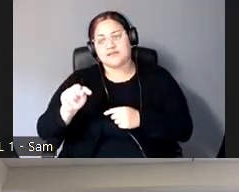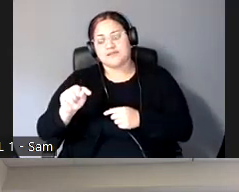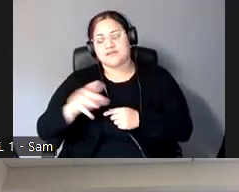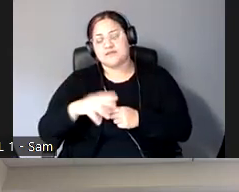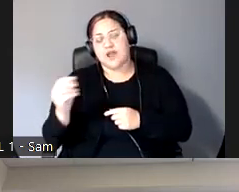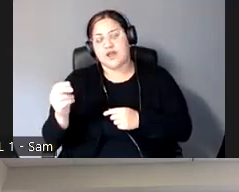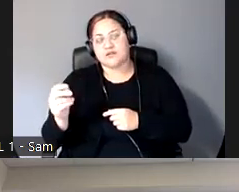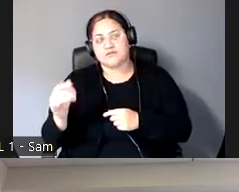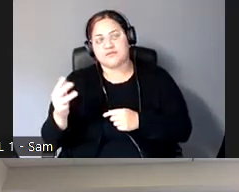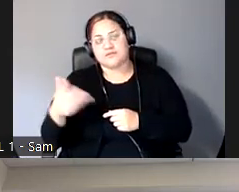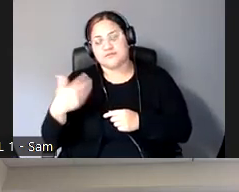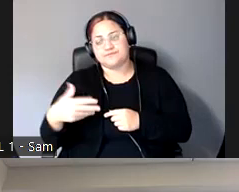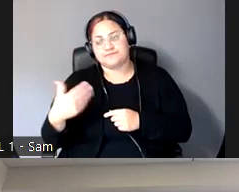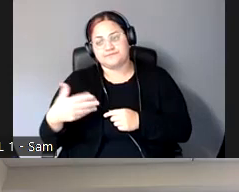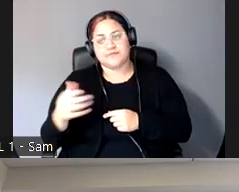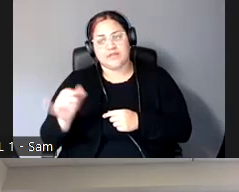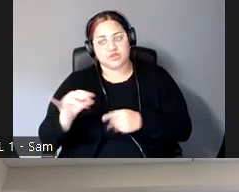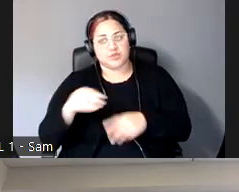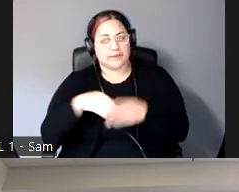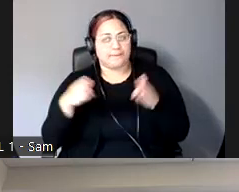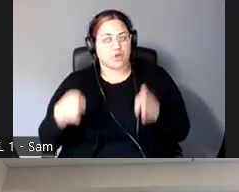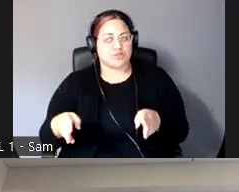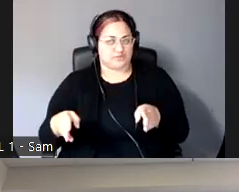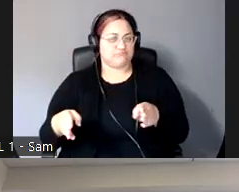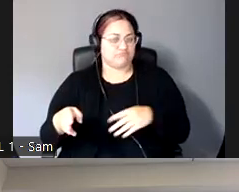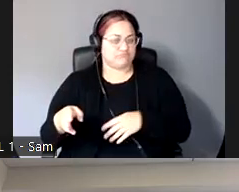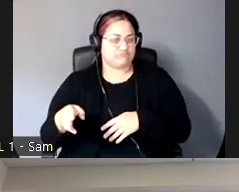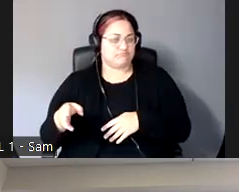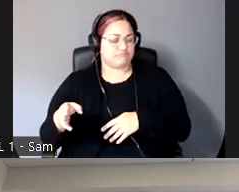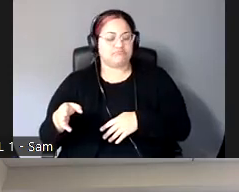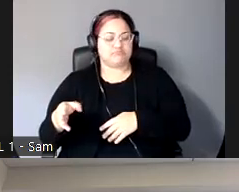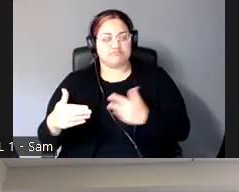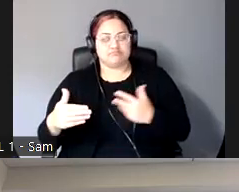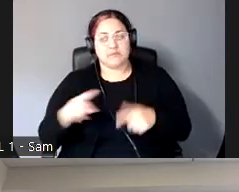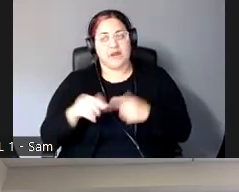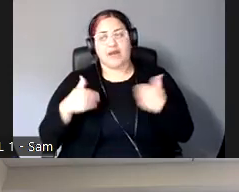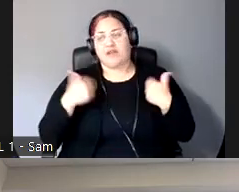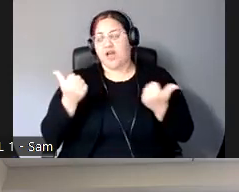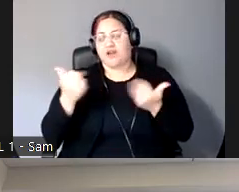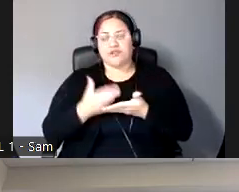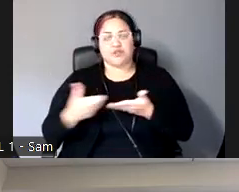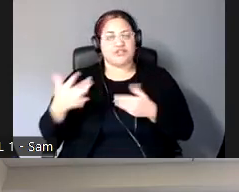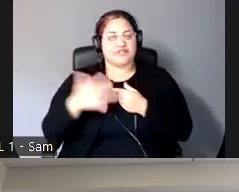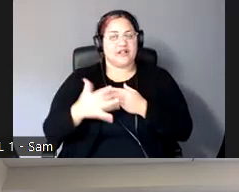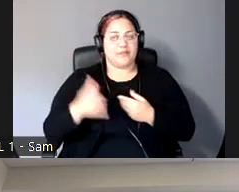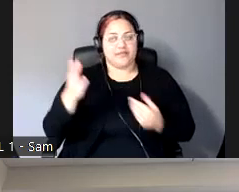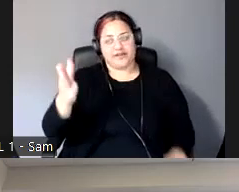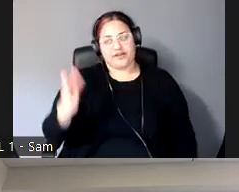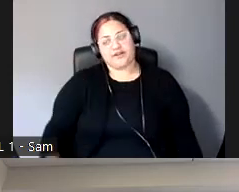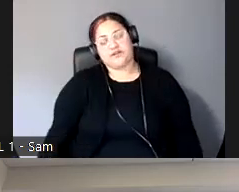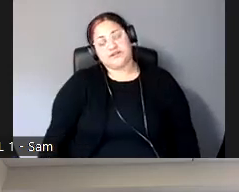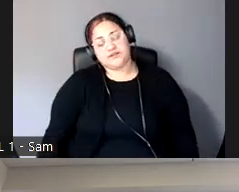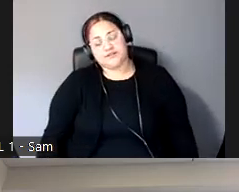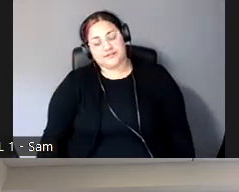they were doing things in live in person, but you can find a lot of resources there for them as well. And they've been working